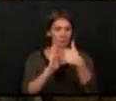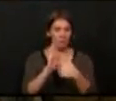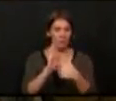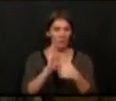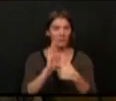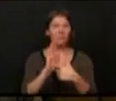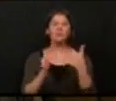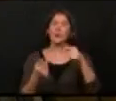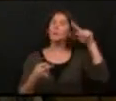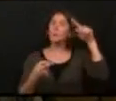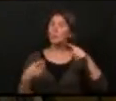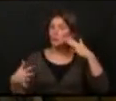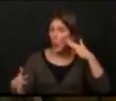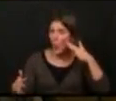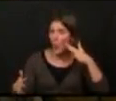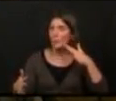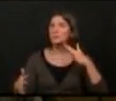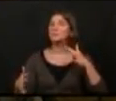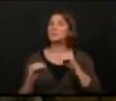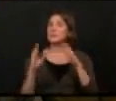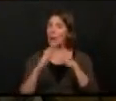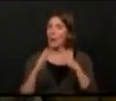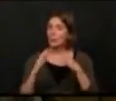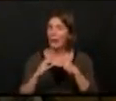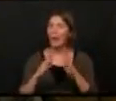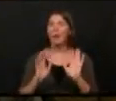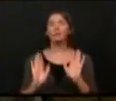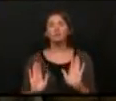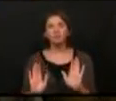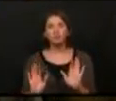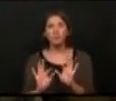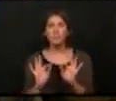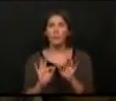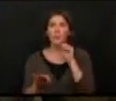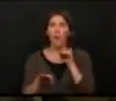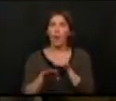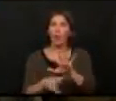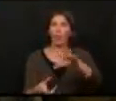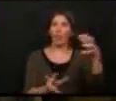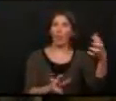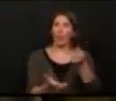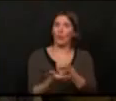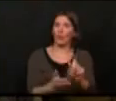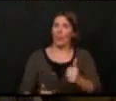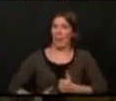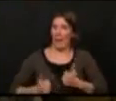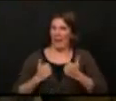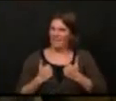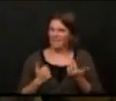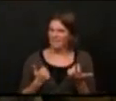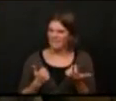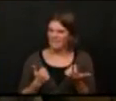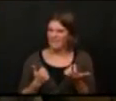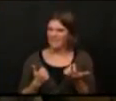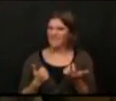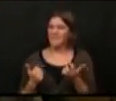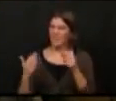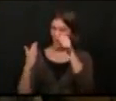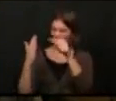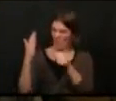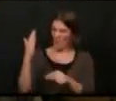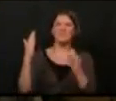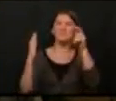reduce unnecessary noises, which are detrimental to the enjoyment of life, to excerpt it. The following acts